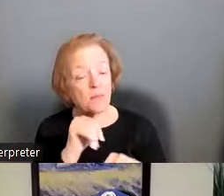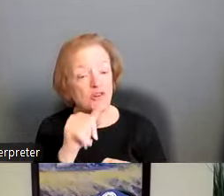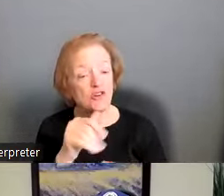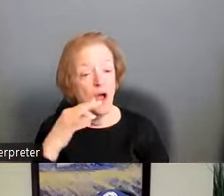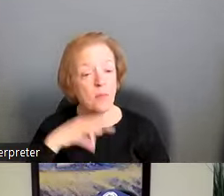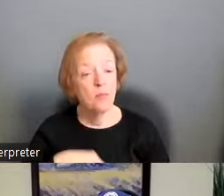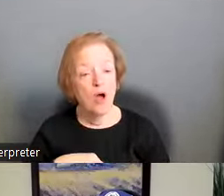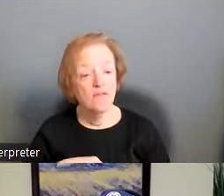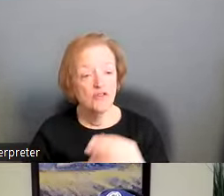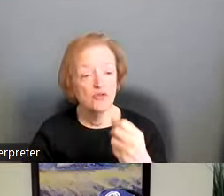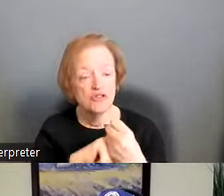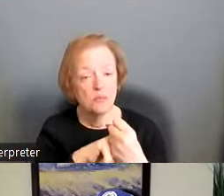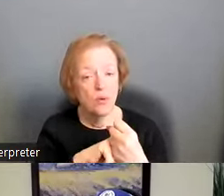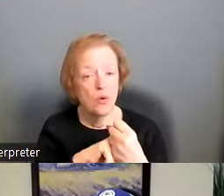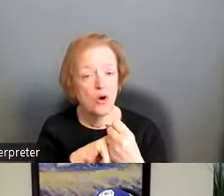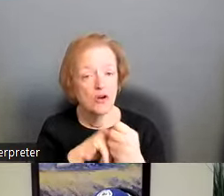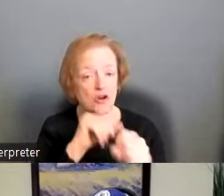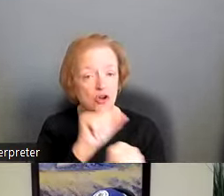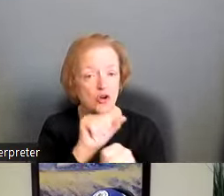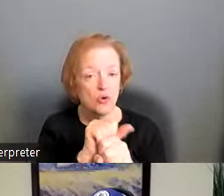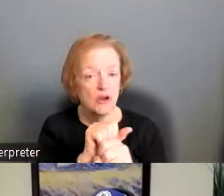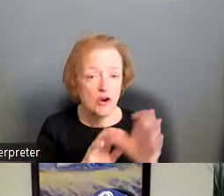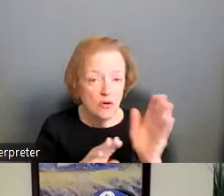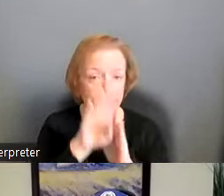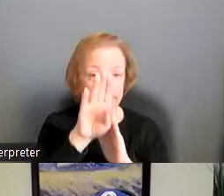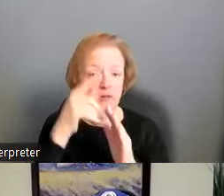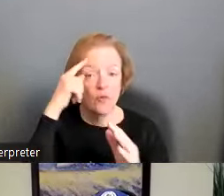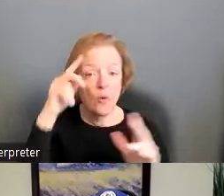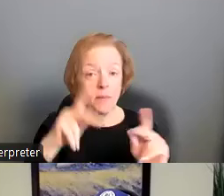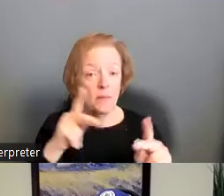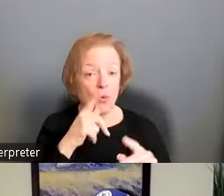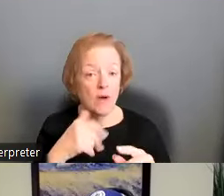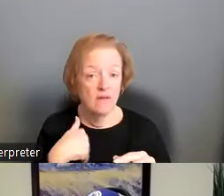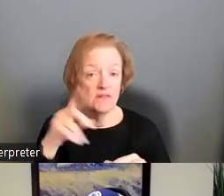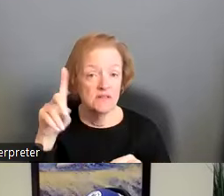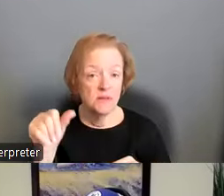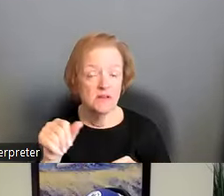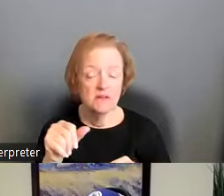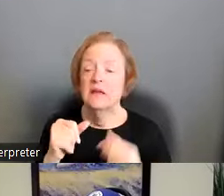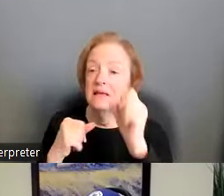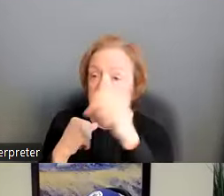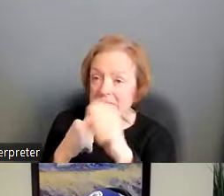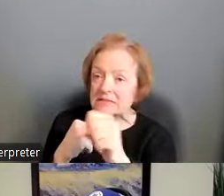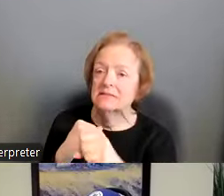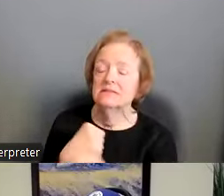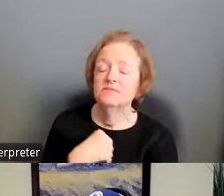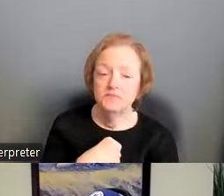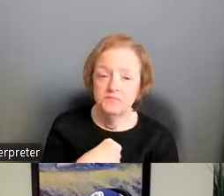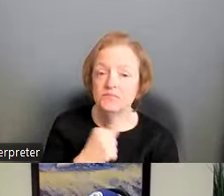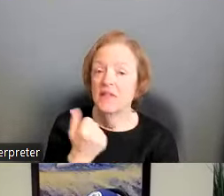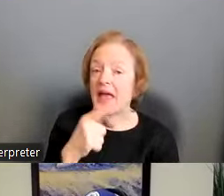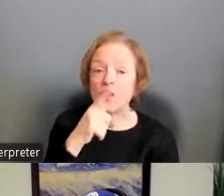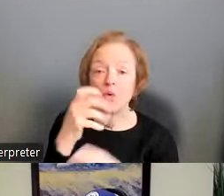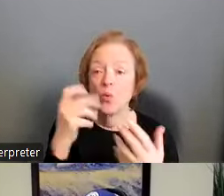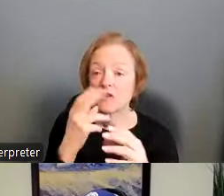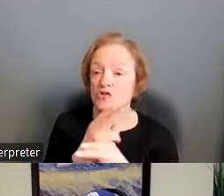support career progression for people with disabilities? Yes, absolutely. It's available. As I said, anybody who wants to use it. We've worked with nonprofits,